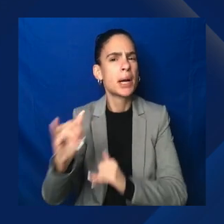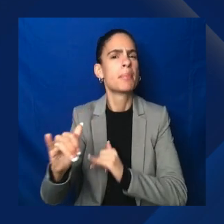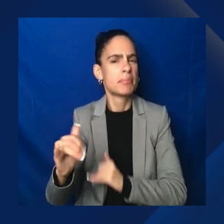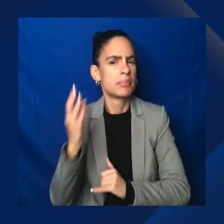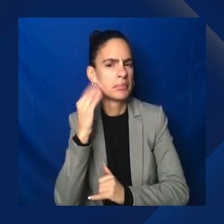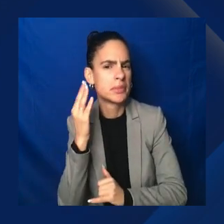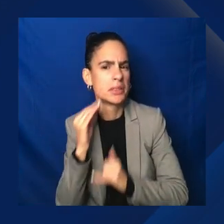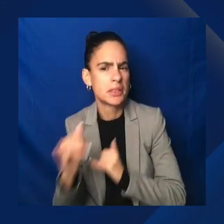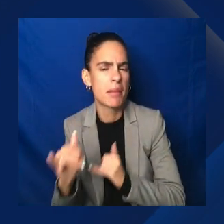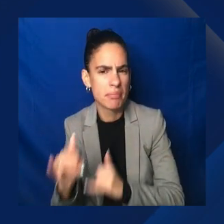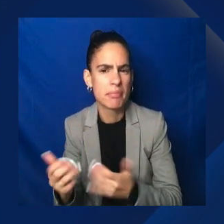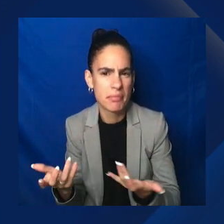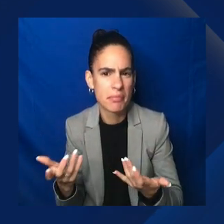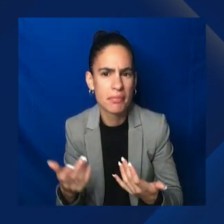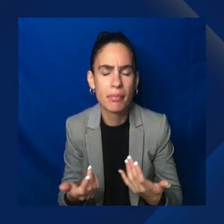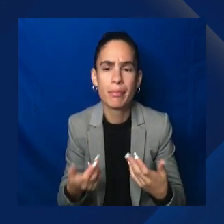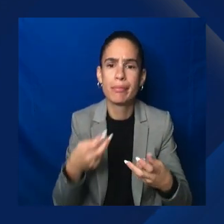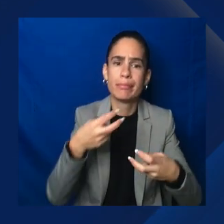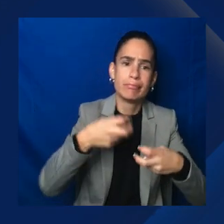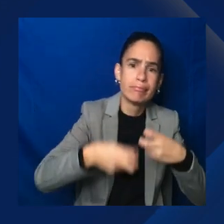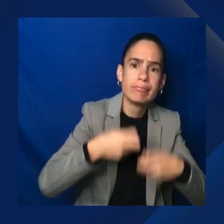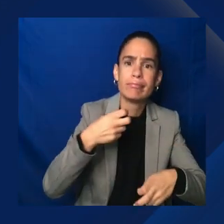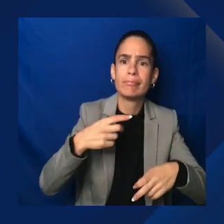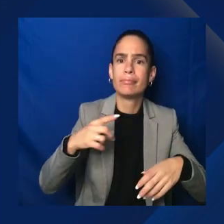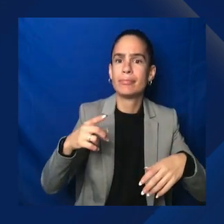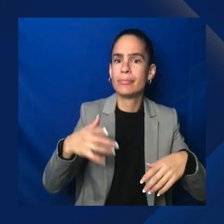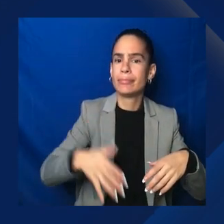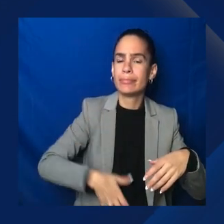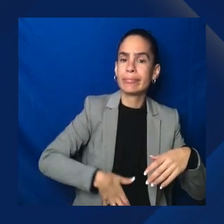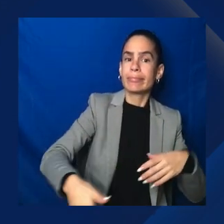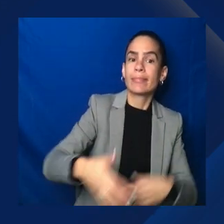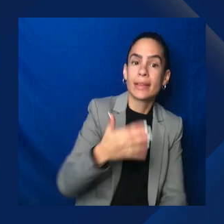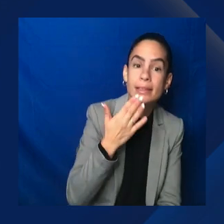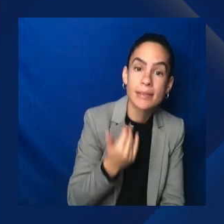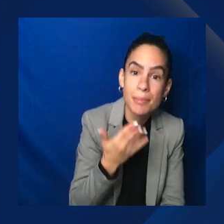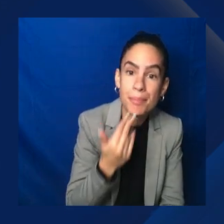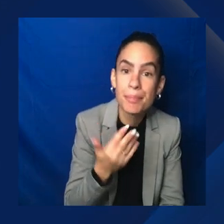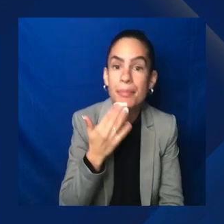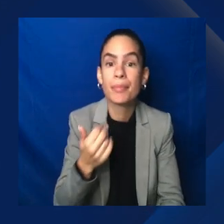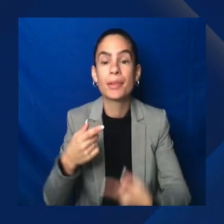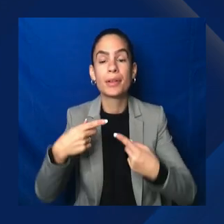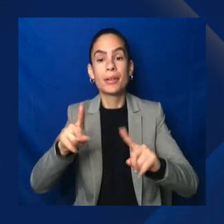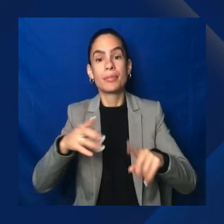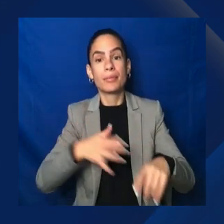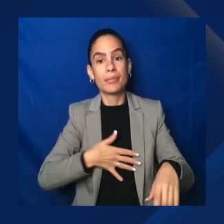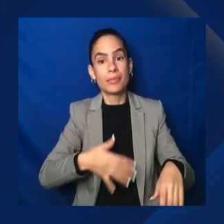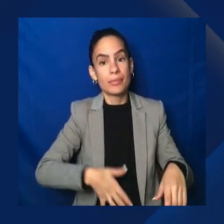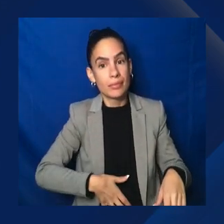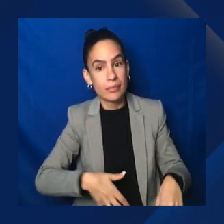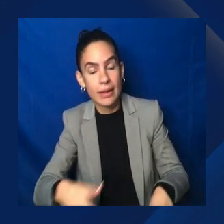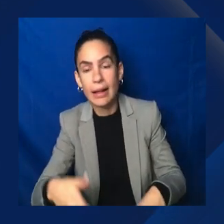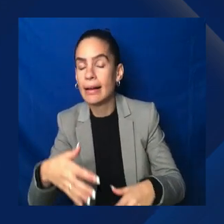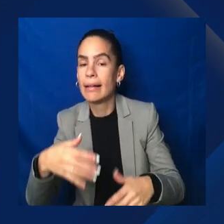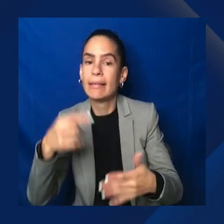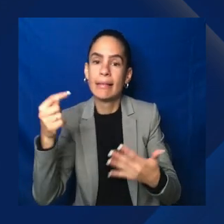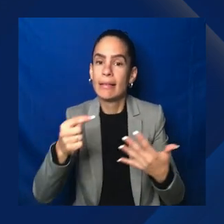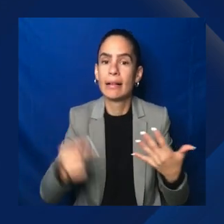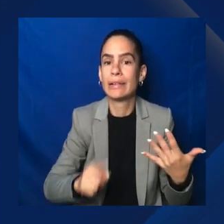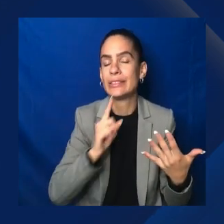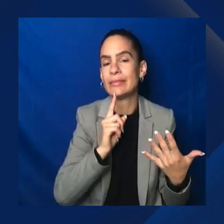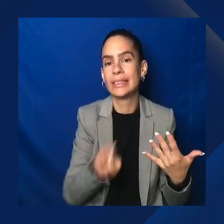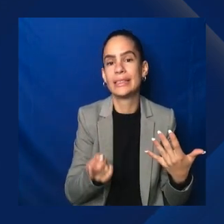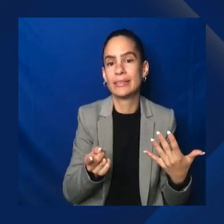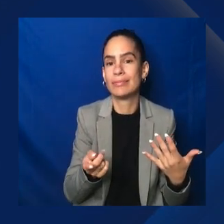early into my pregnancy. And, you know, coming home after